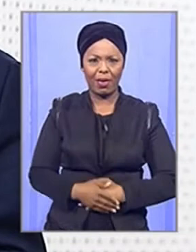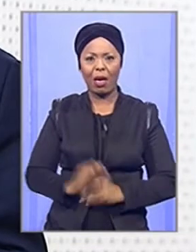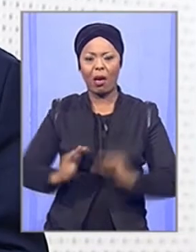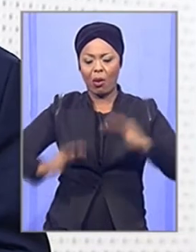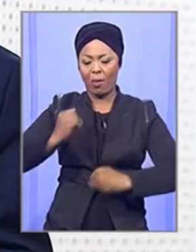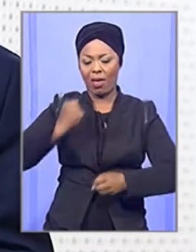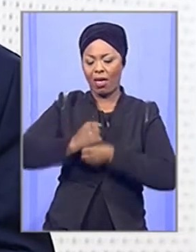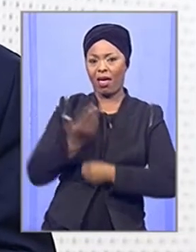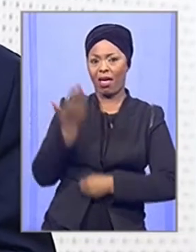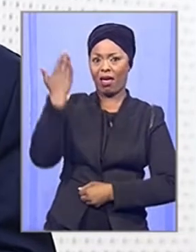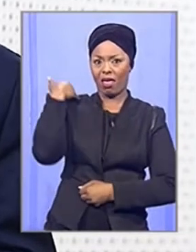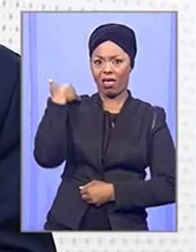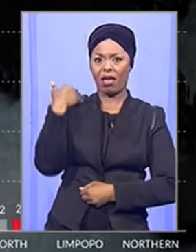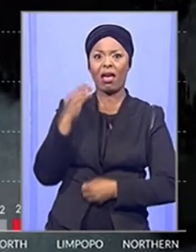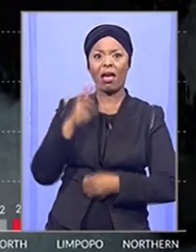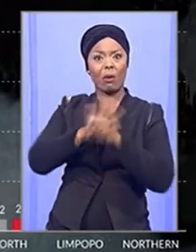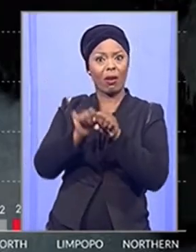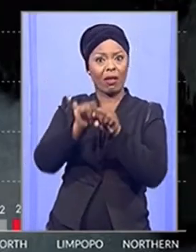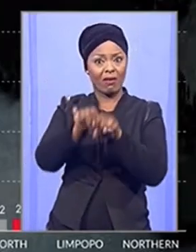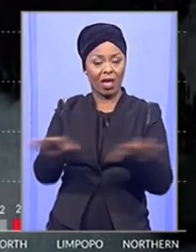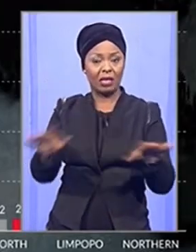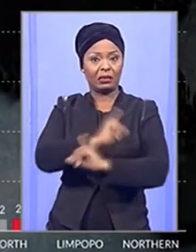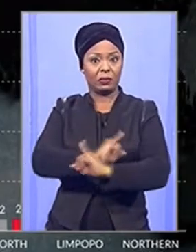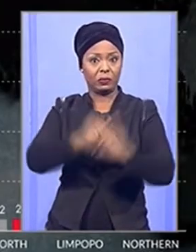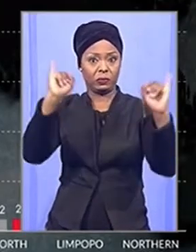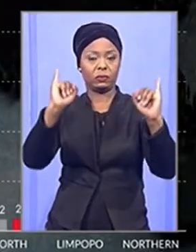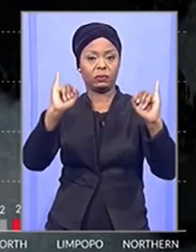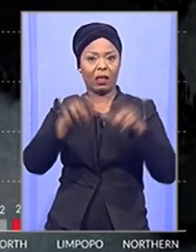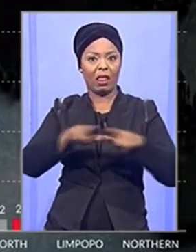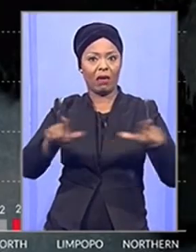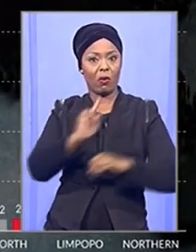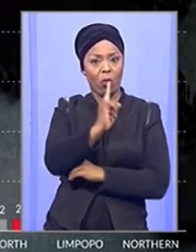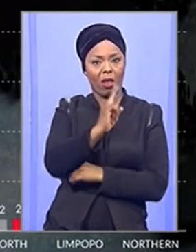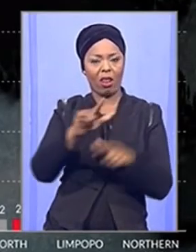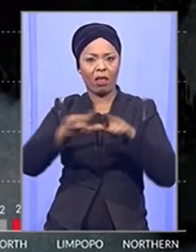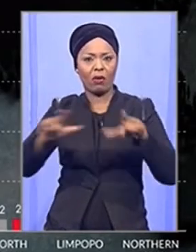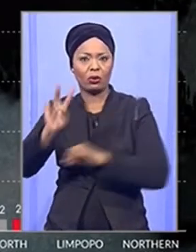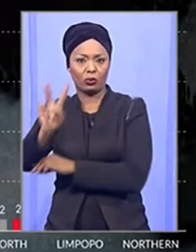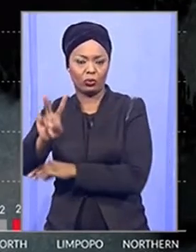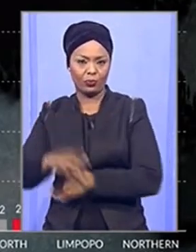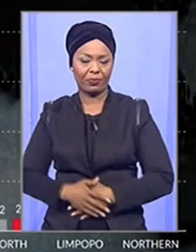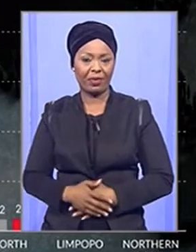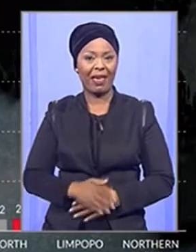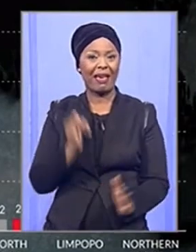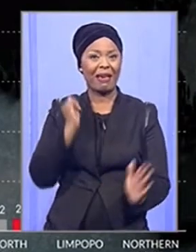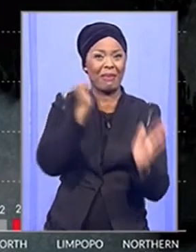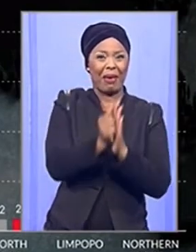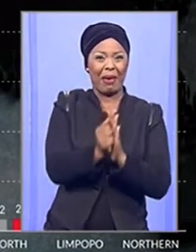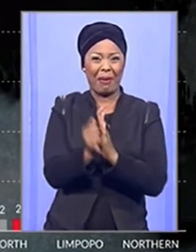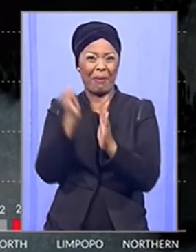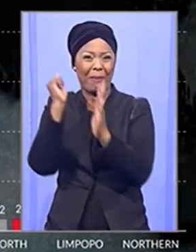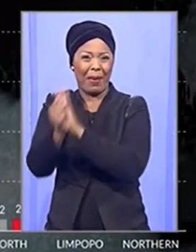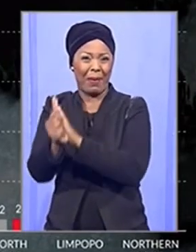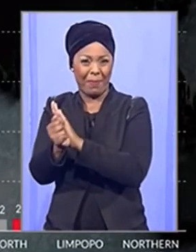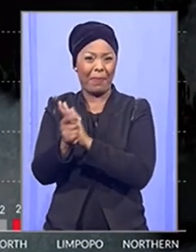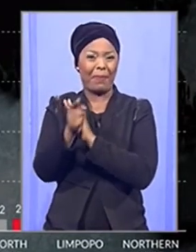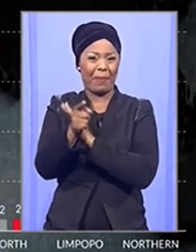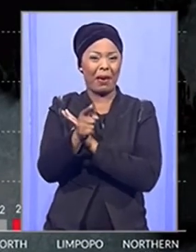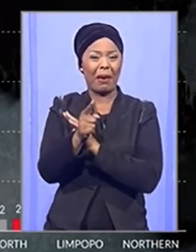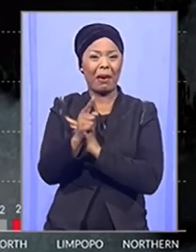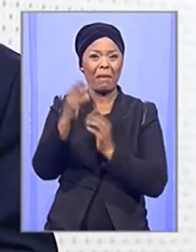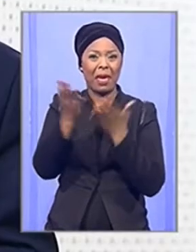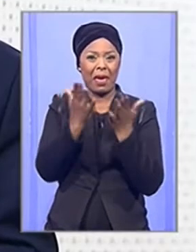under COVID-19 lockdown level 1 and 2. The three main causes of murders remain arguments and